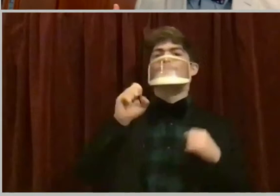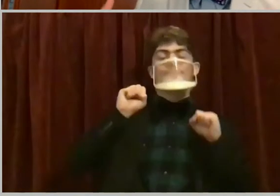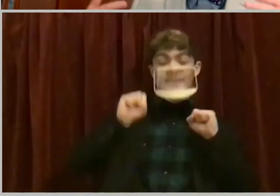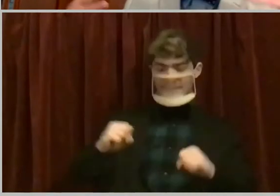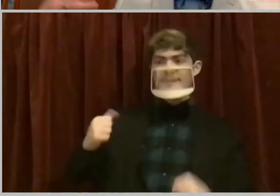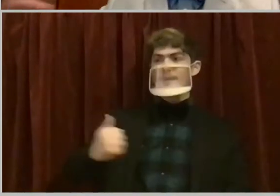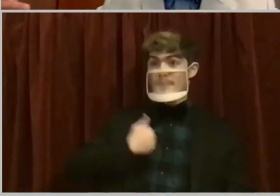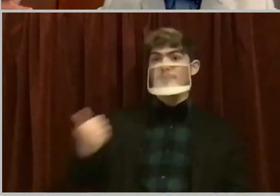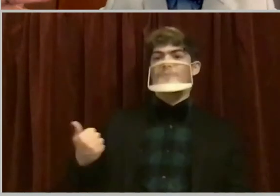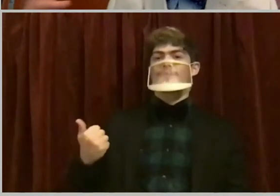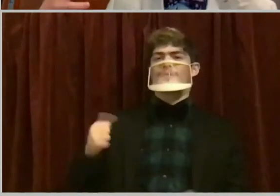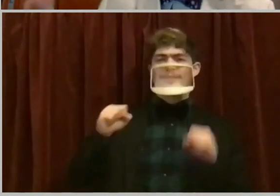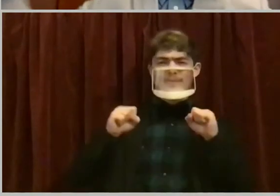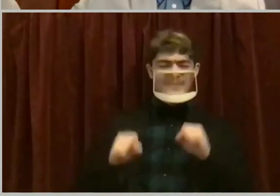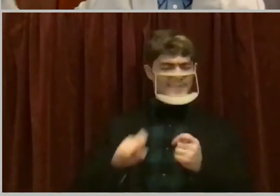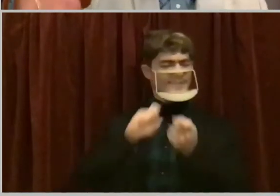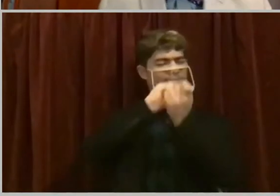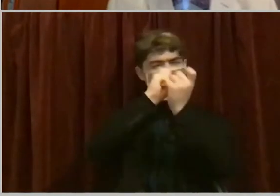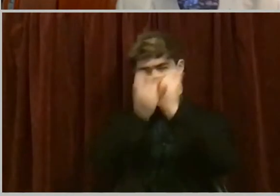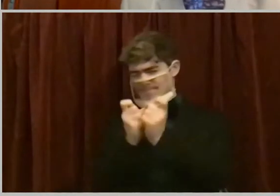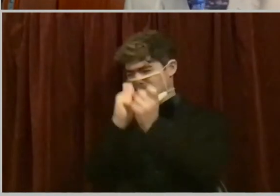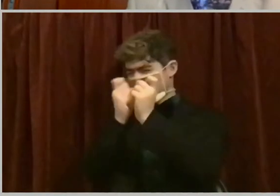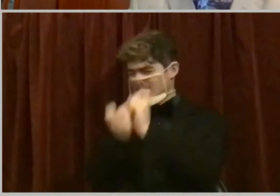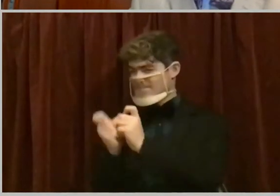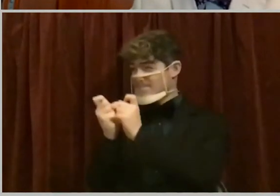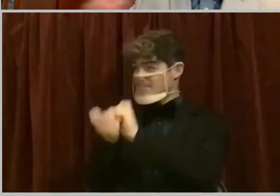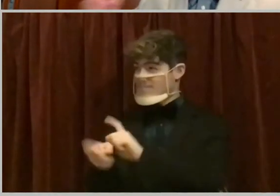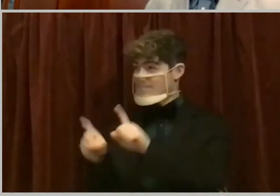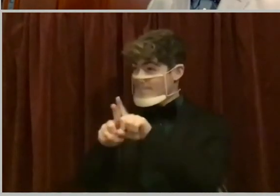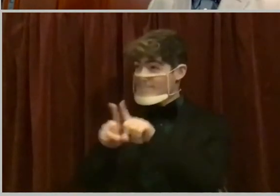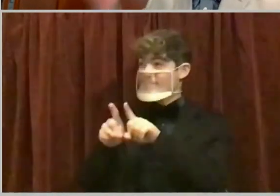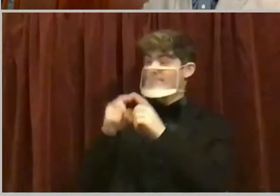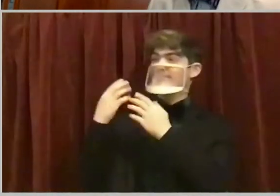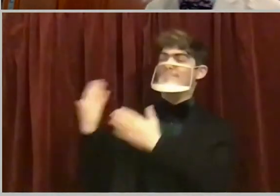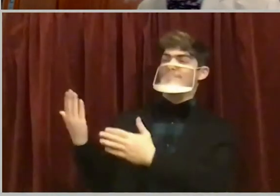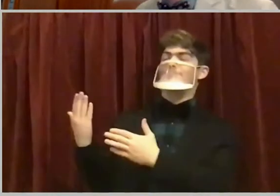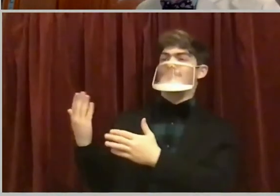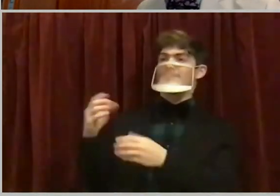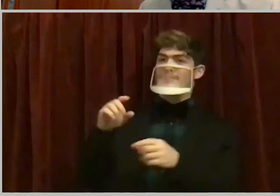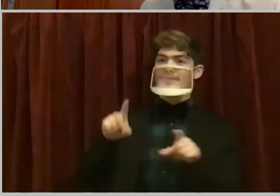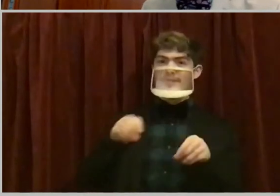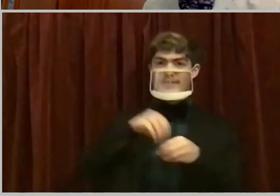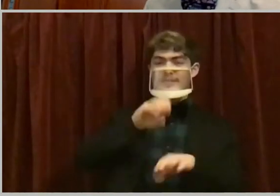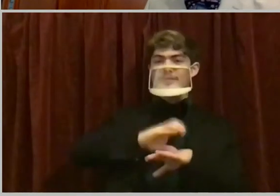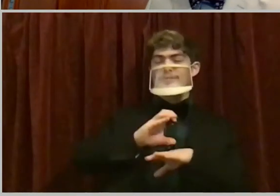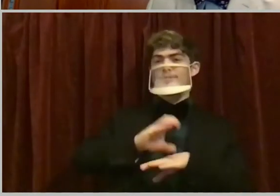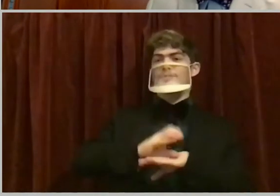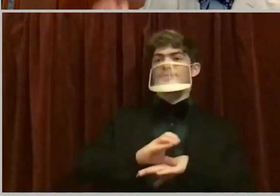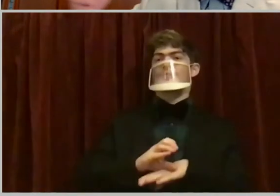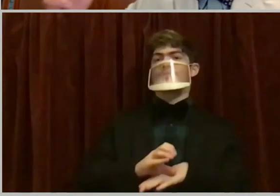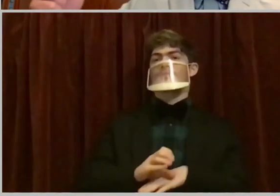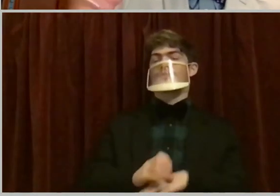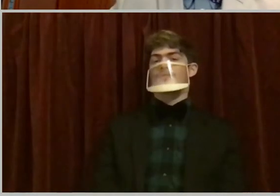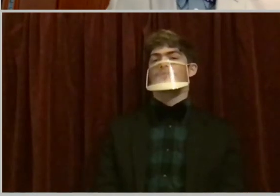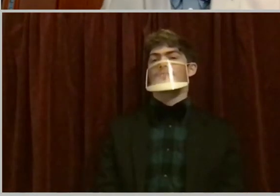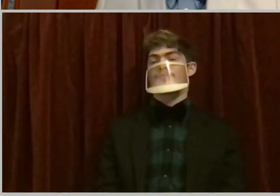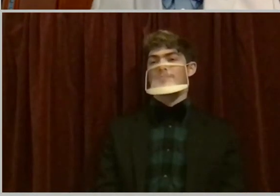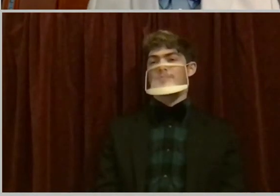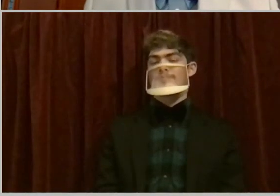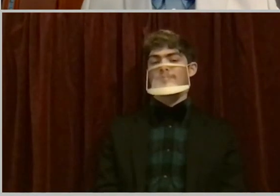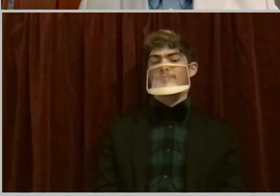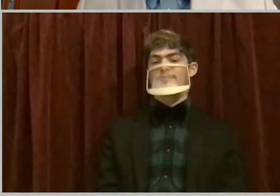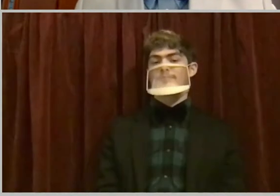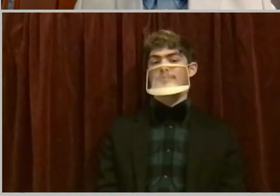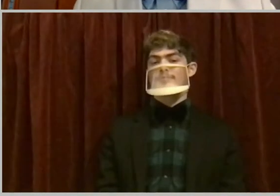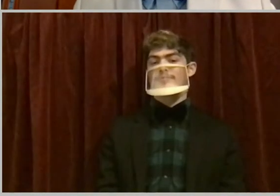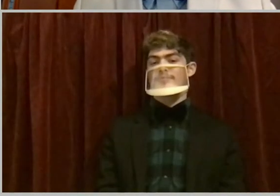And that transformation, that glory that radiates from the church today, guess what it is? That first attribute of